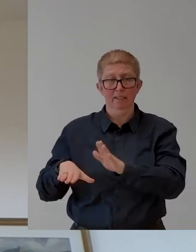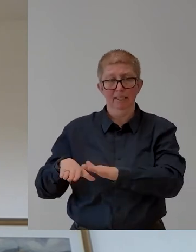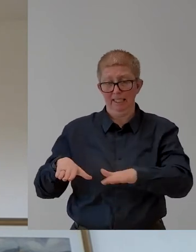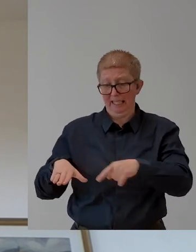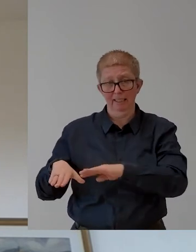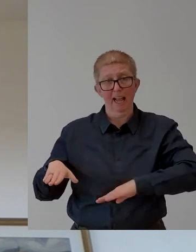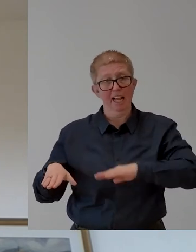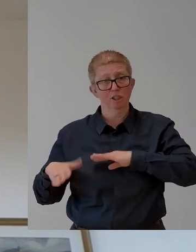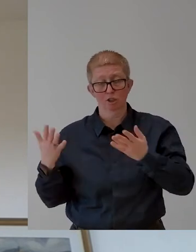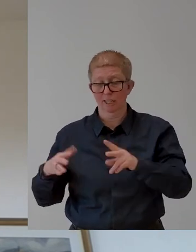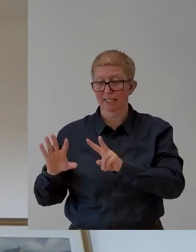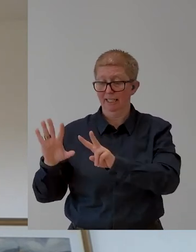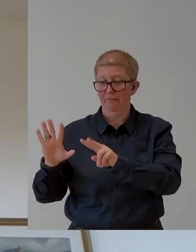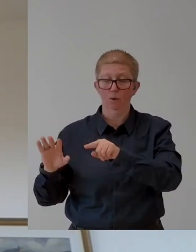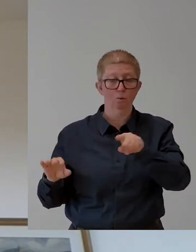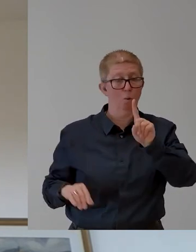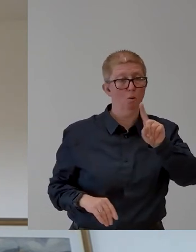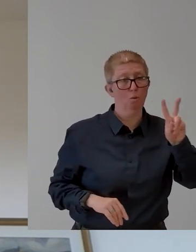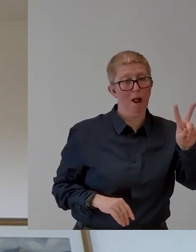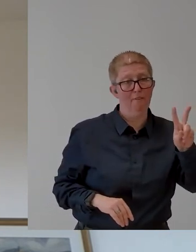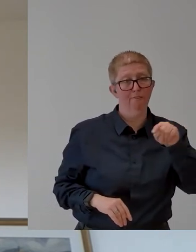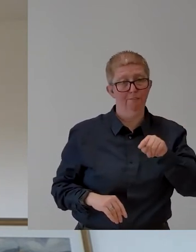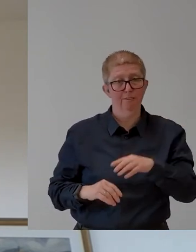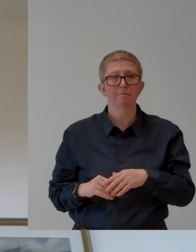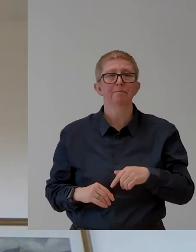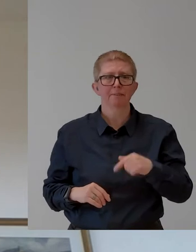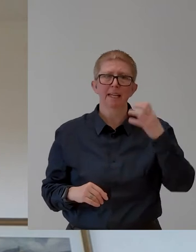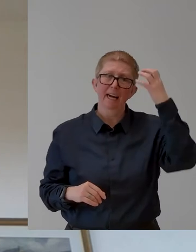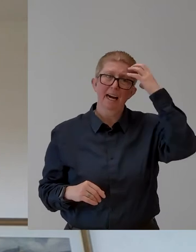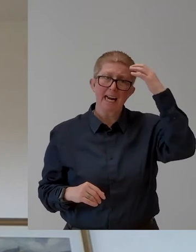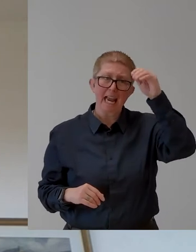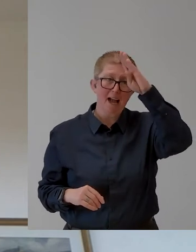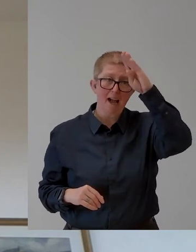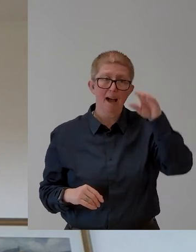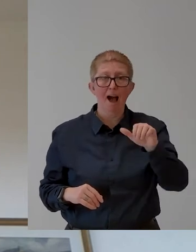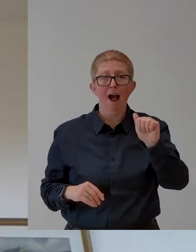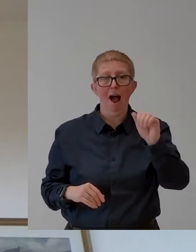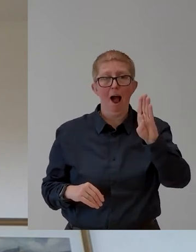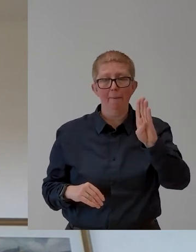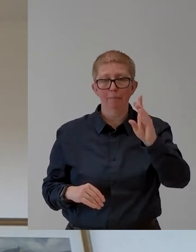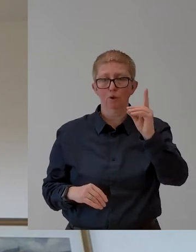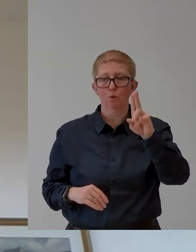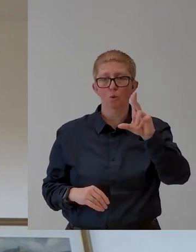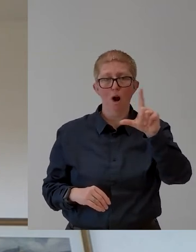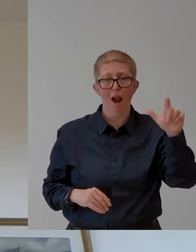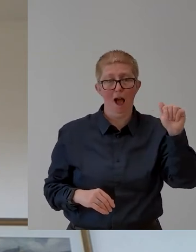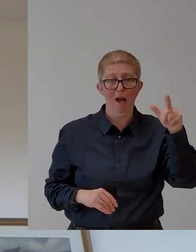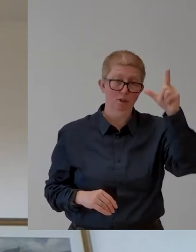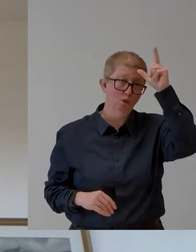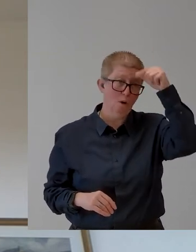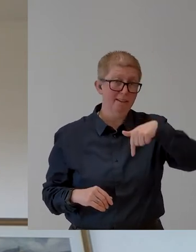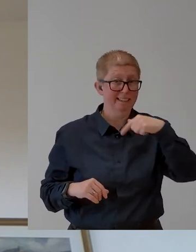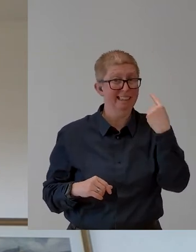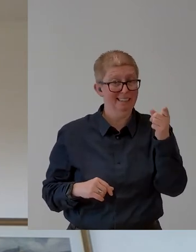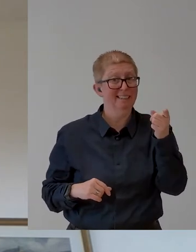by His Majesty King Abdullah II of Jordan. His Majesty's aim was to foster empathy, tolerance, and harmony among students from the